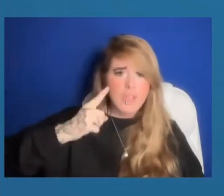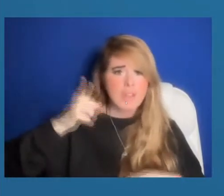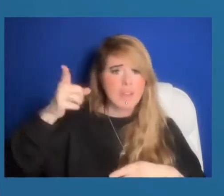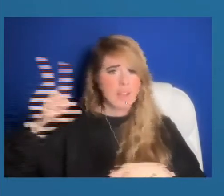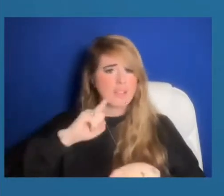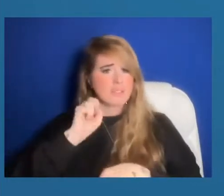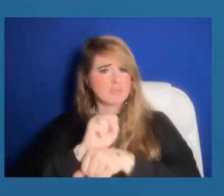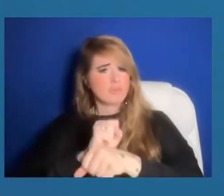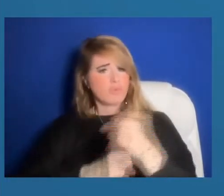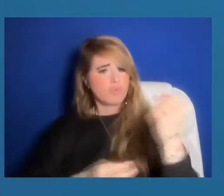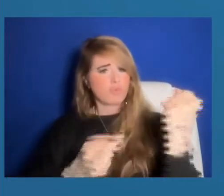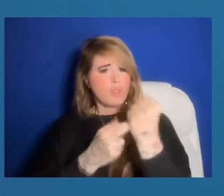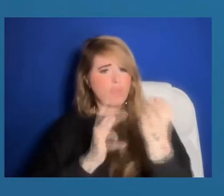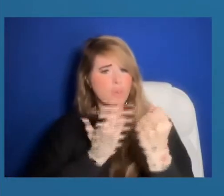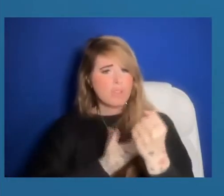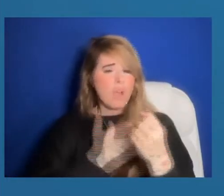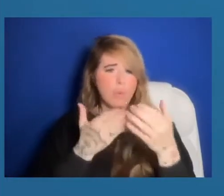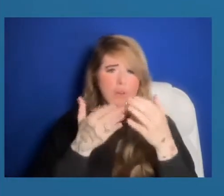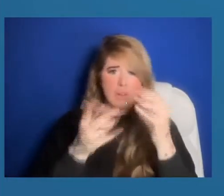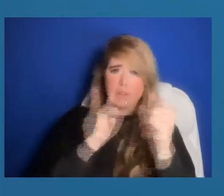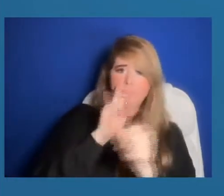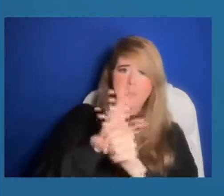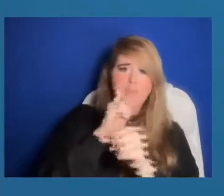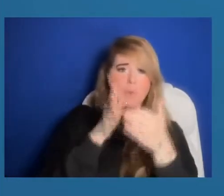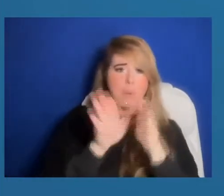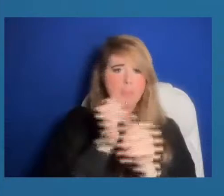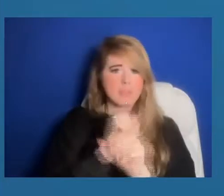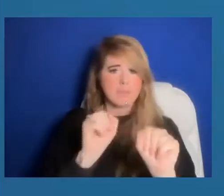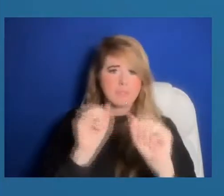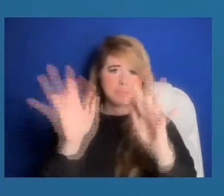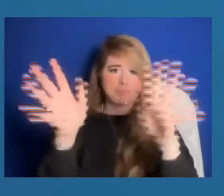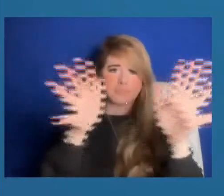our commitment to public safety. Thank you.